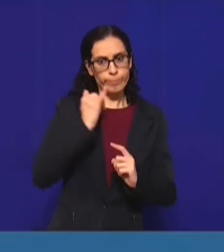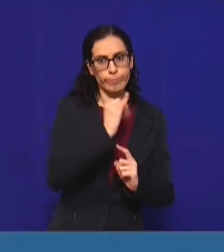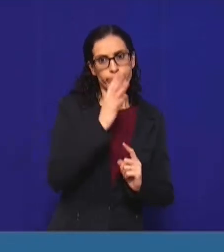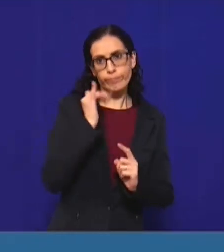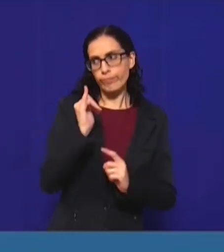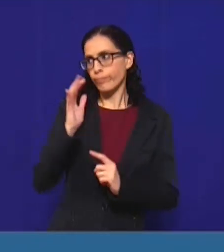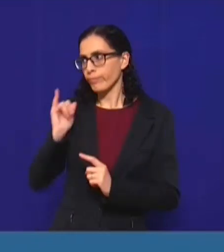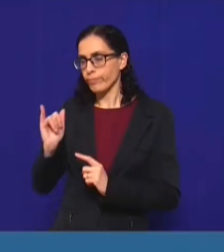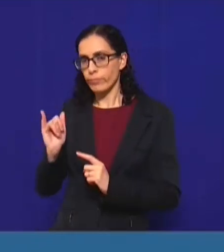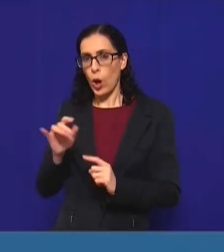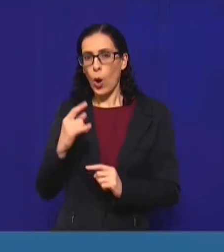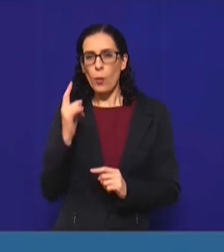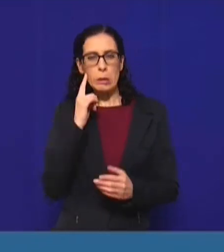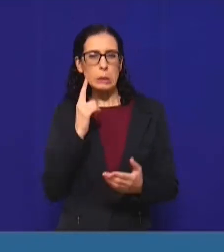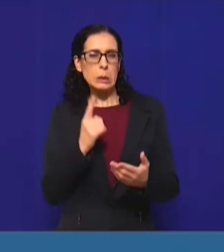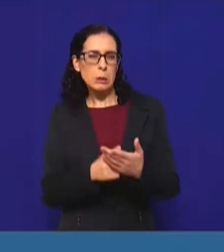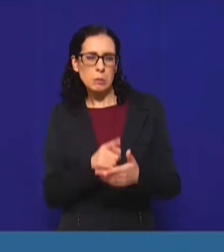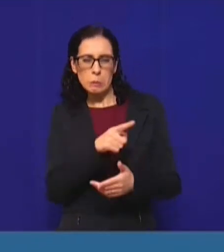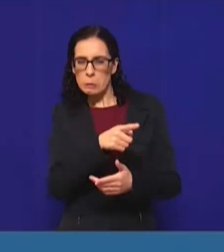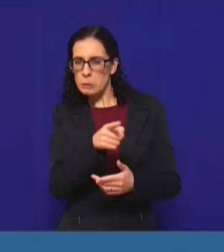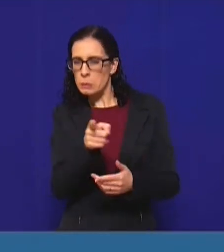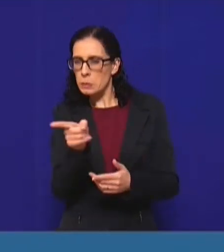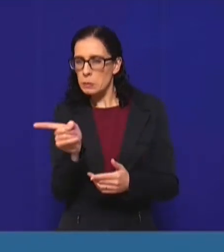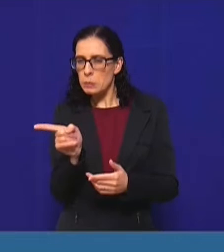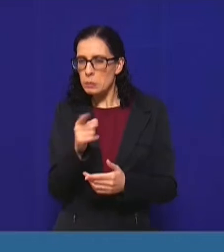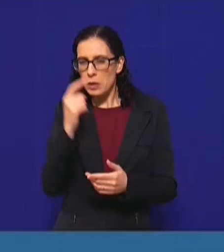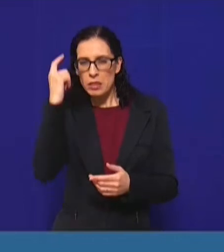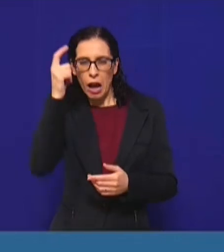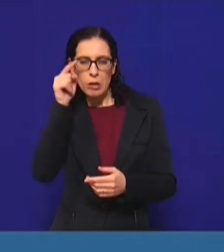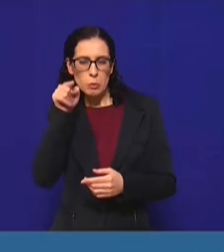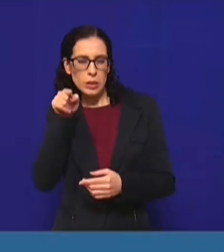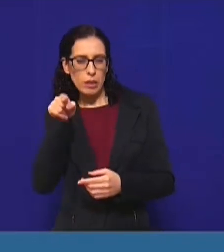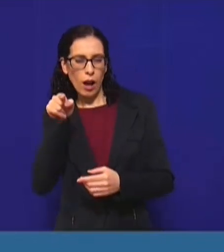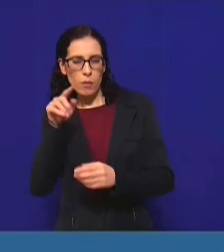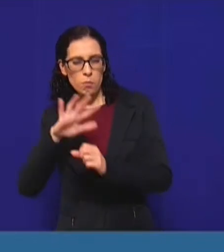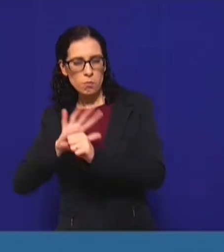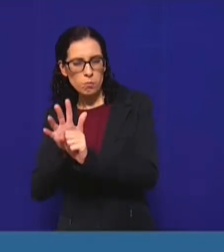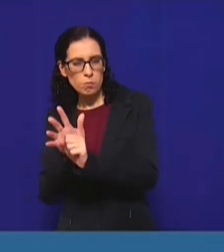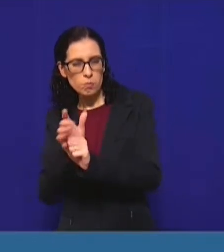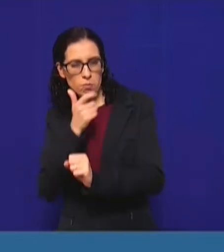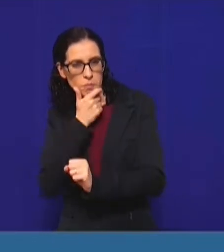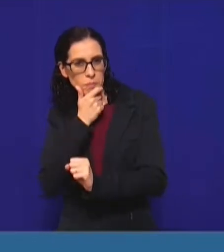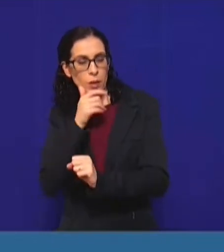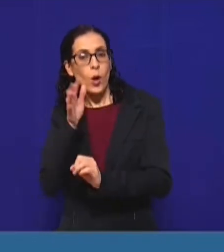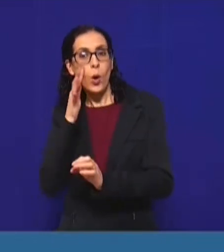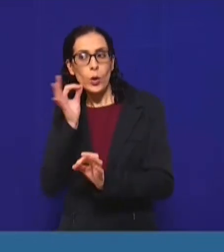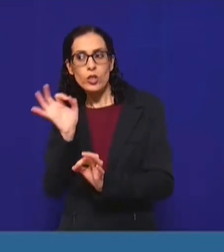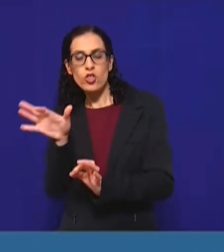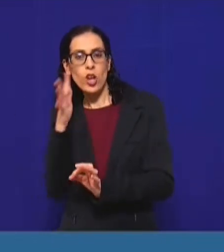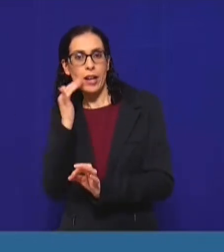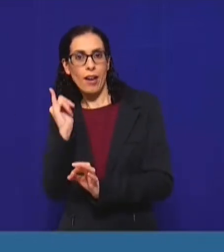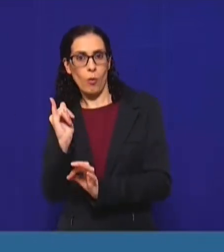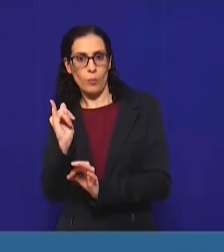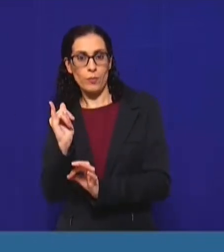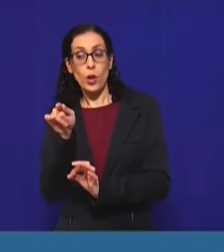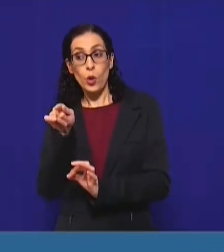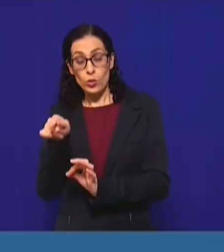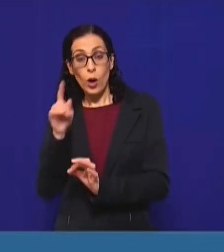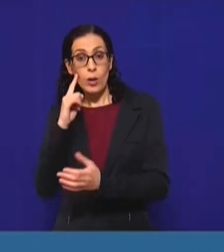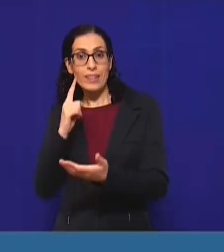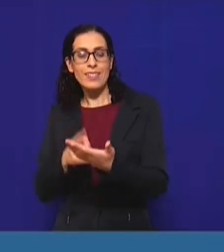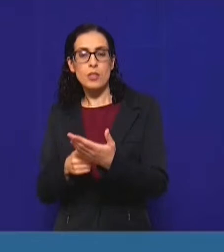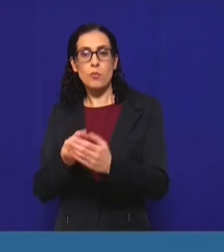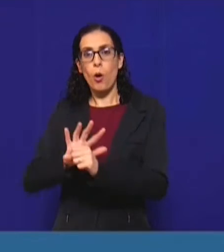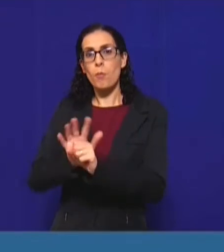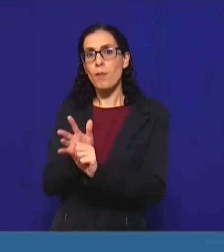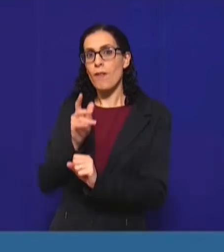naqbdu dawk l-iktar li jistgħu jkunu fejn għandna suspett li huma varjant u hemmhekk ninvestigawhom. Ġifieri dal-każijiet li joħorġu bħala varjant